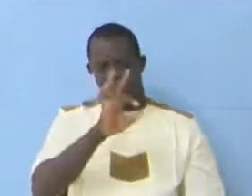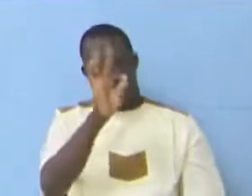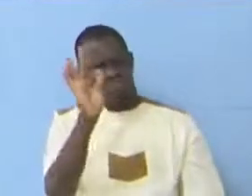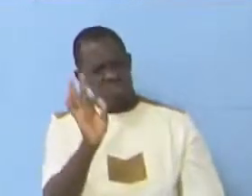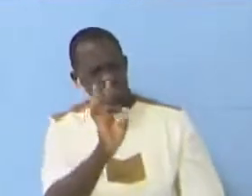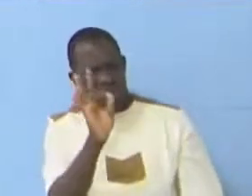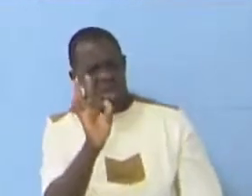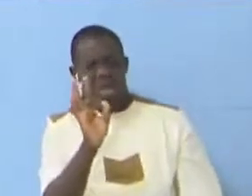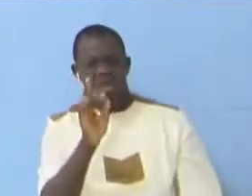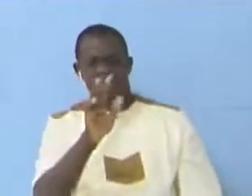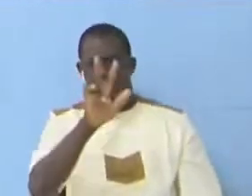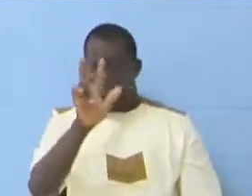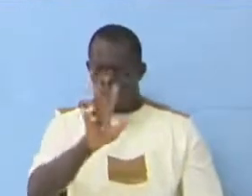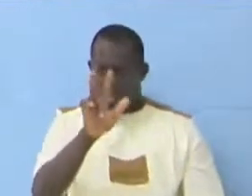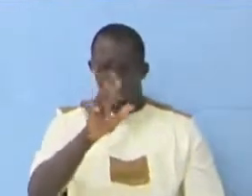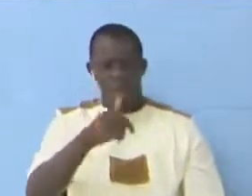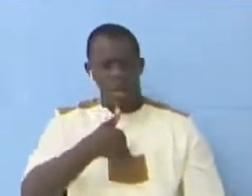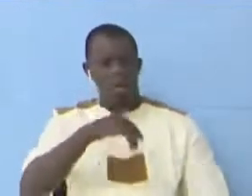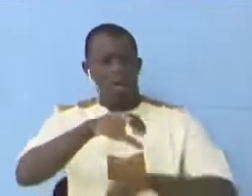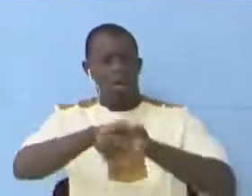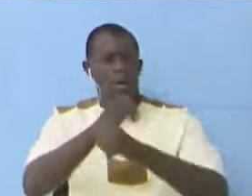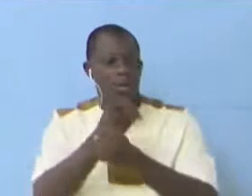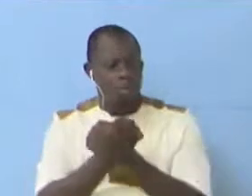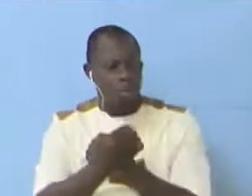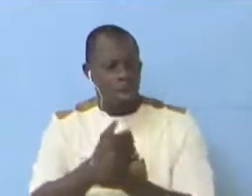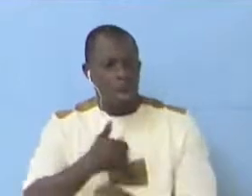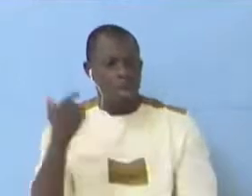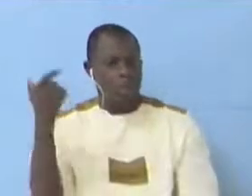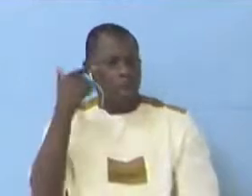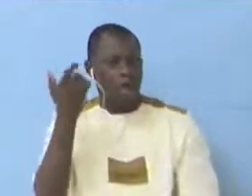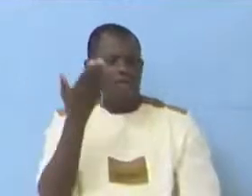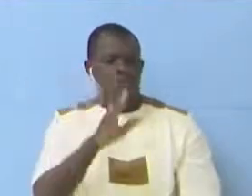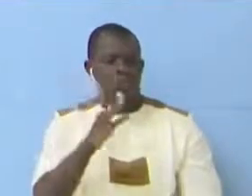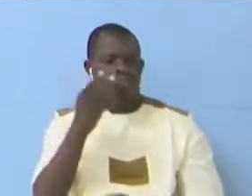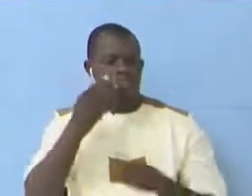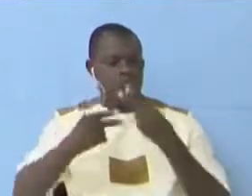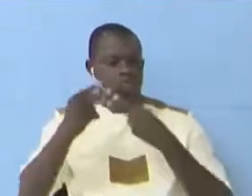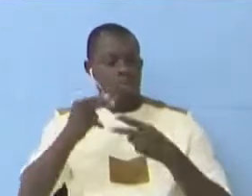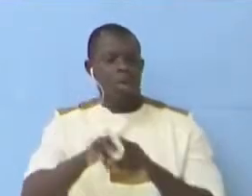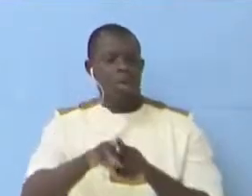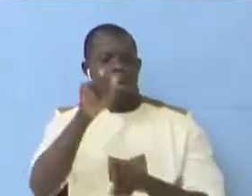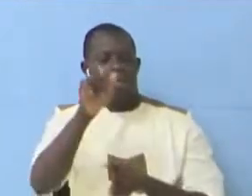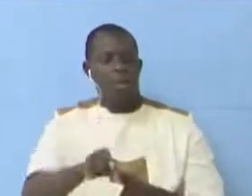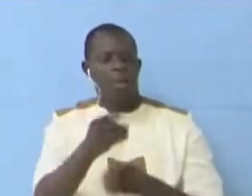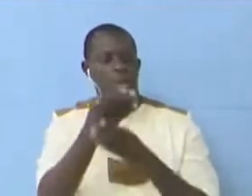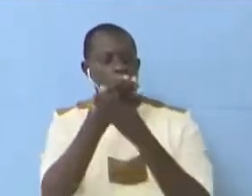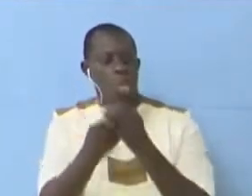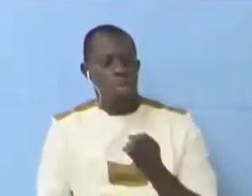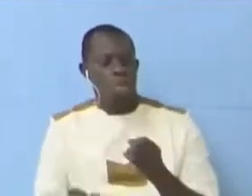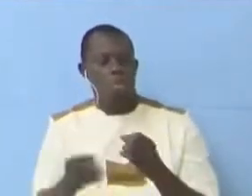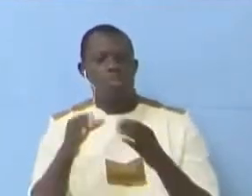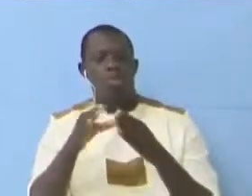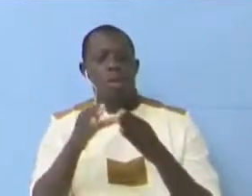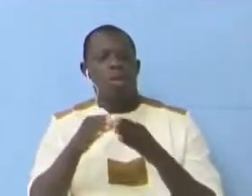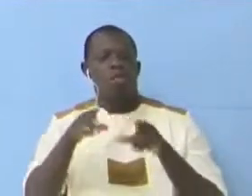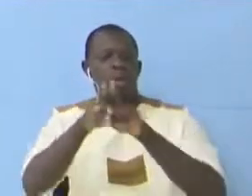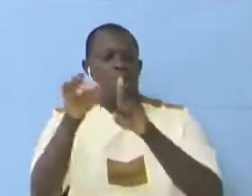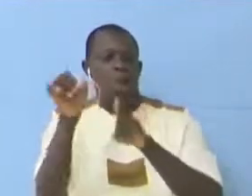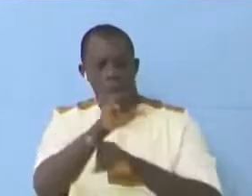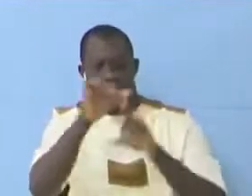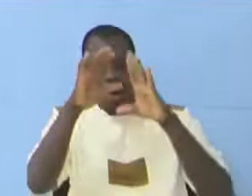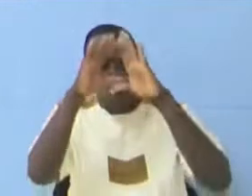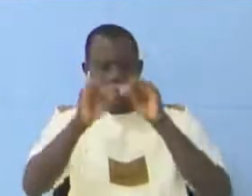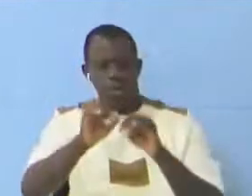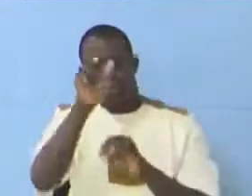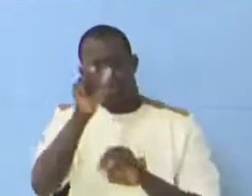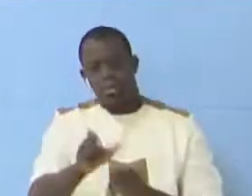arrested, I heard on the news that he escaped with some other officers. yaakaar naa ni ki talaata bi wala àllarba bi biñ ma